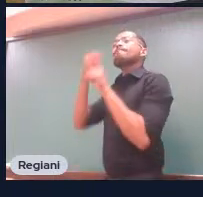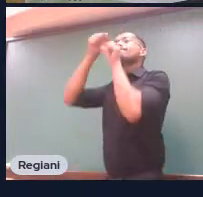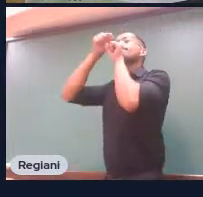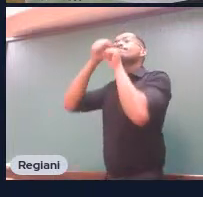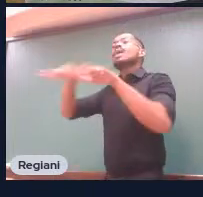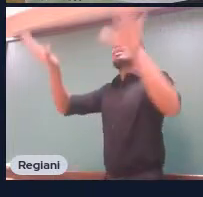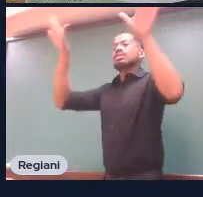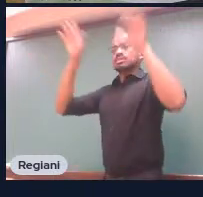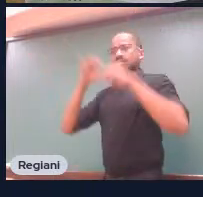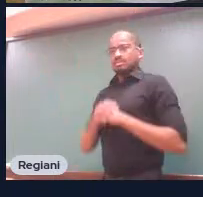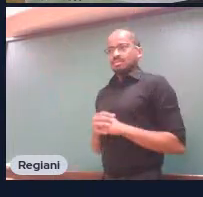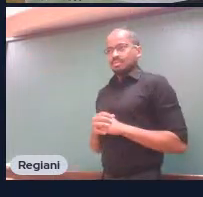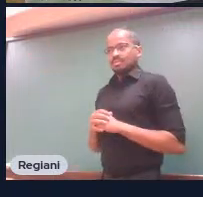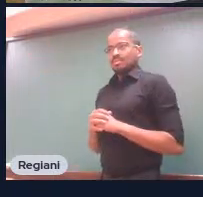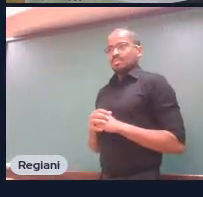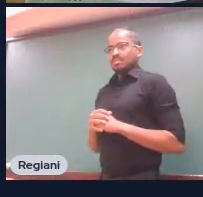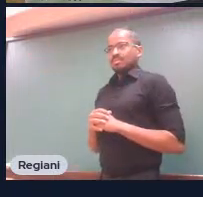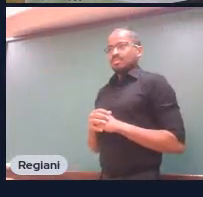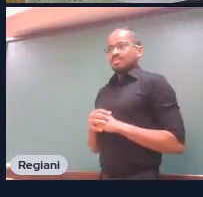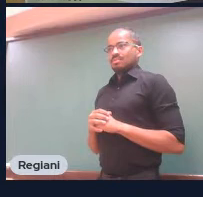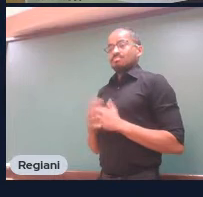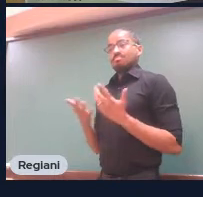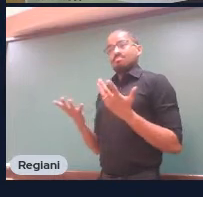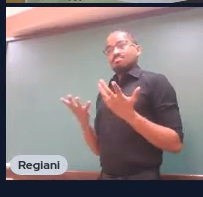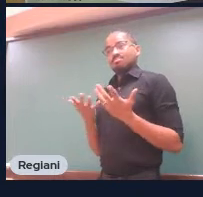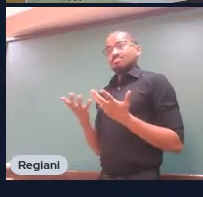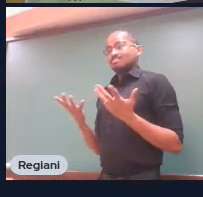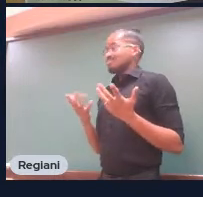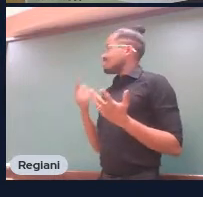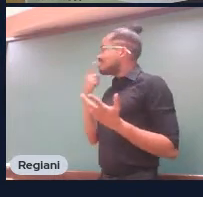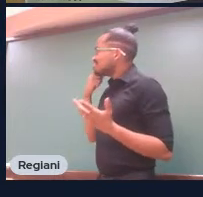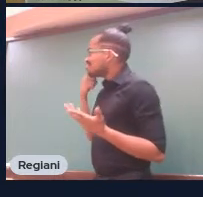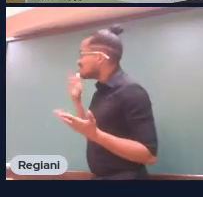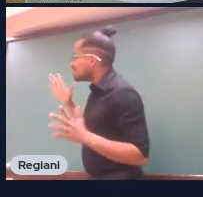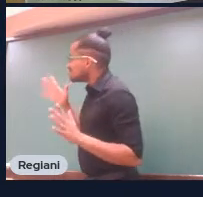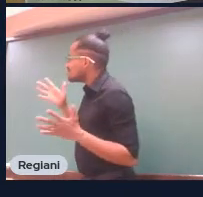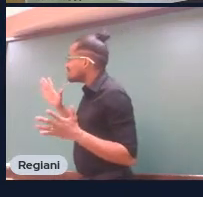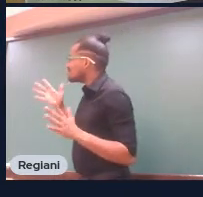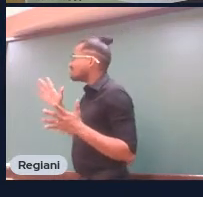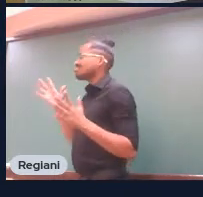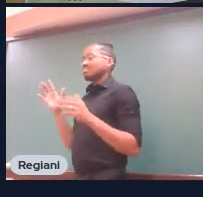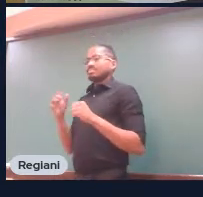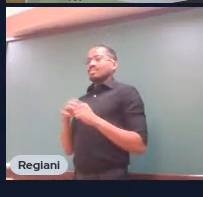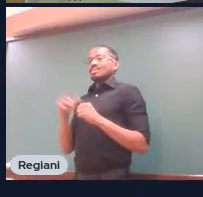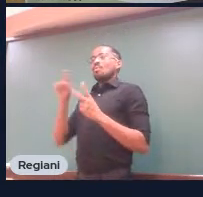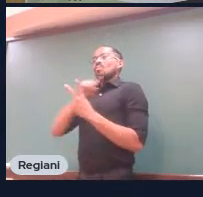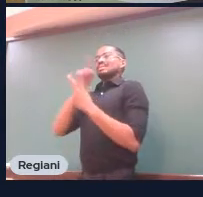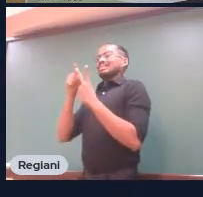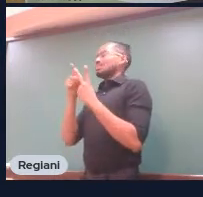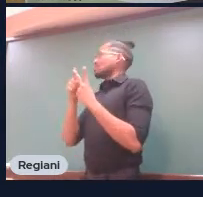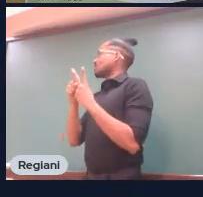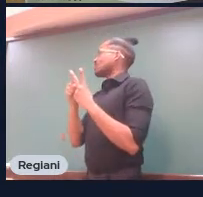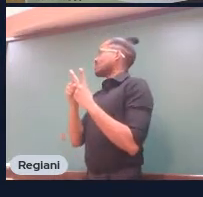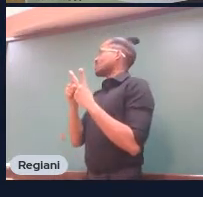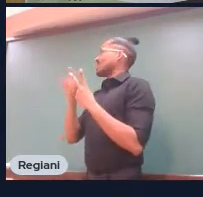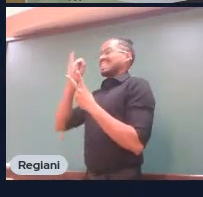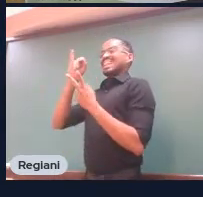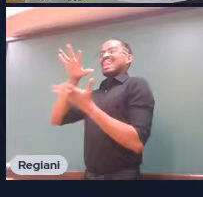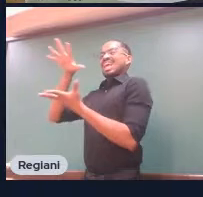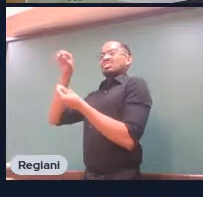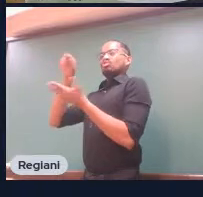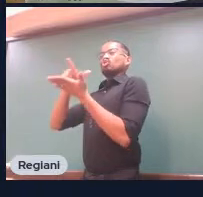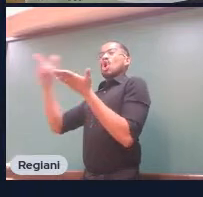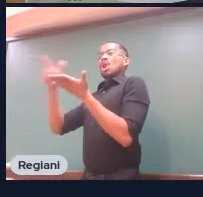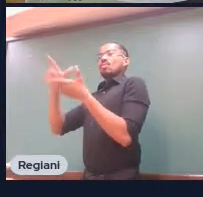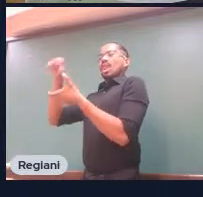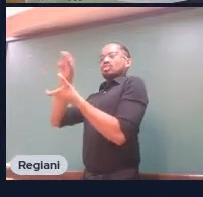that journal. Okay, it goes up to what, 230 a year. This is the International Journal of Lexicography. Oh, what